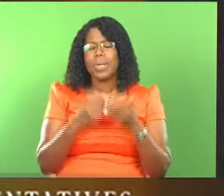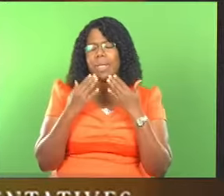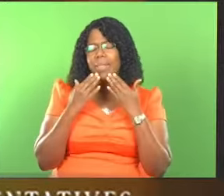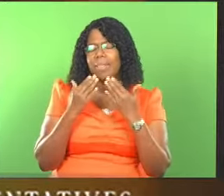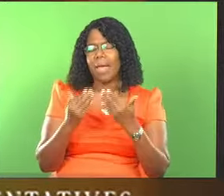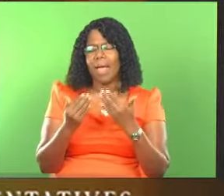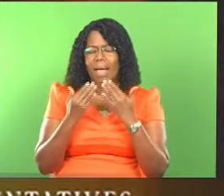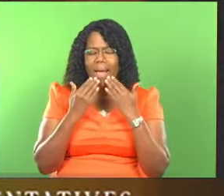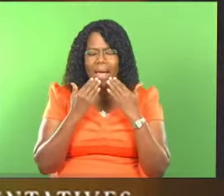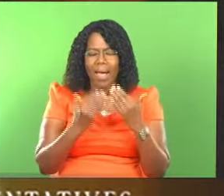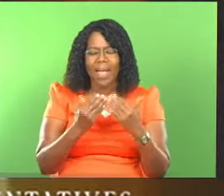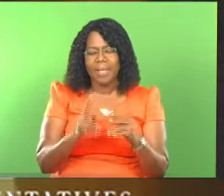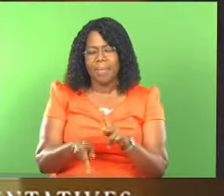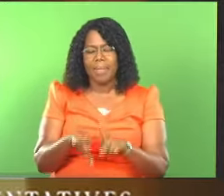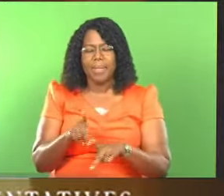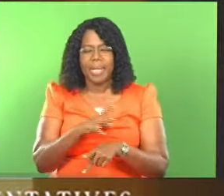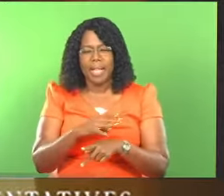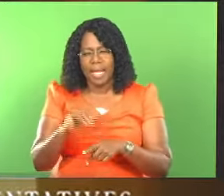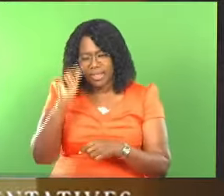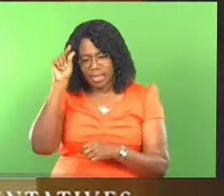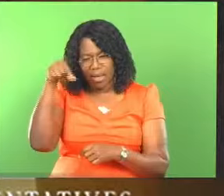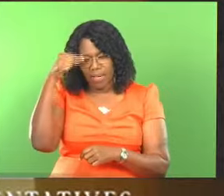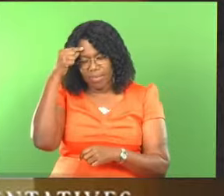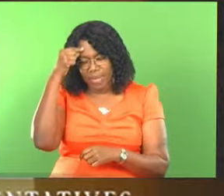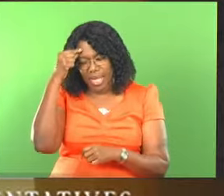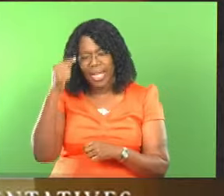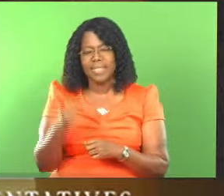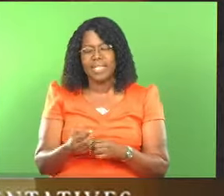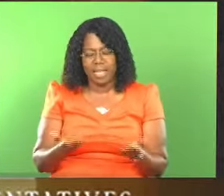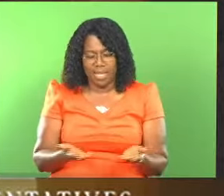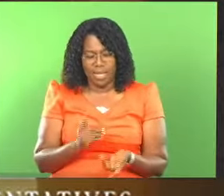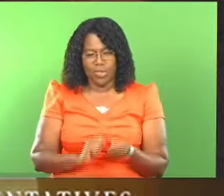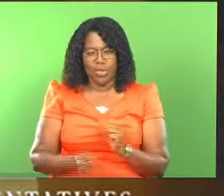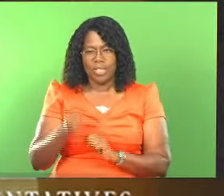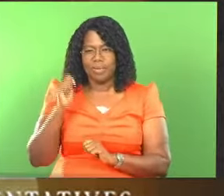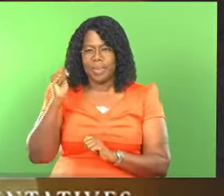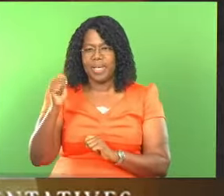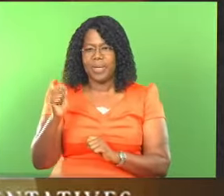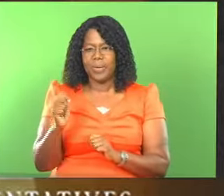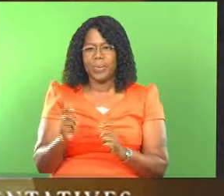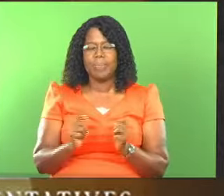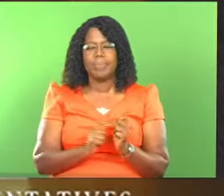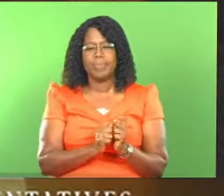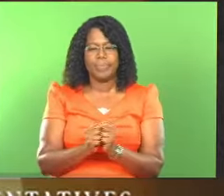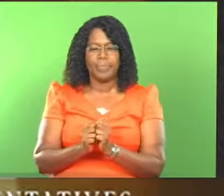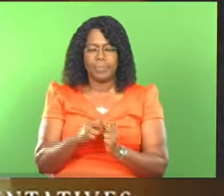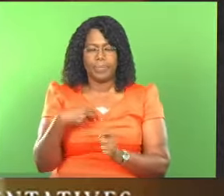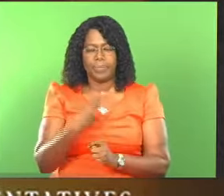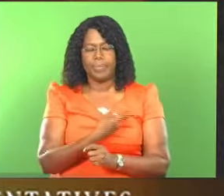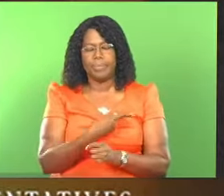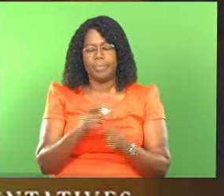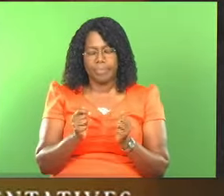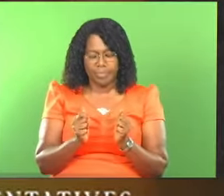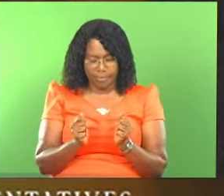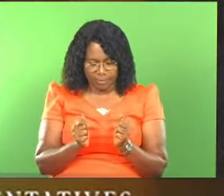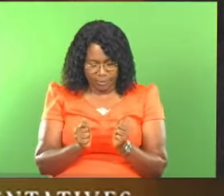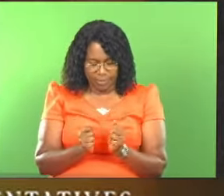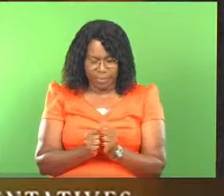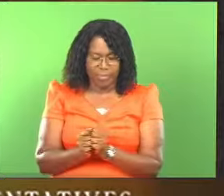and the government of this country for standing with us in our fight against